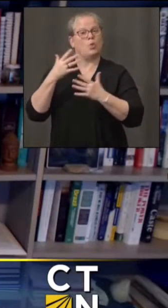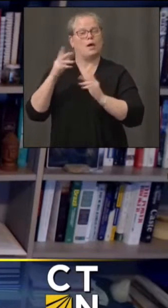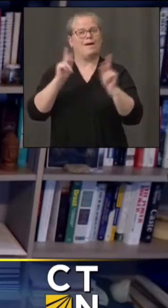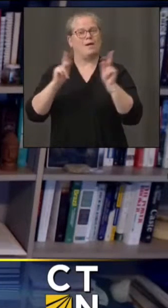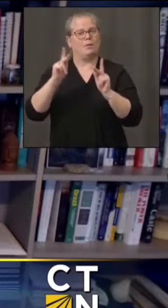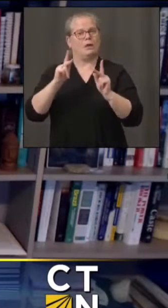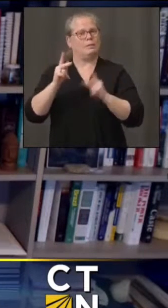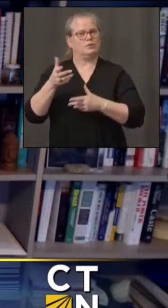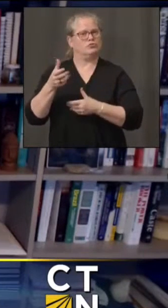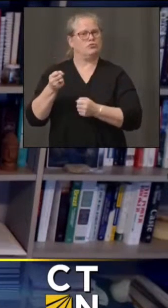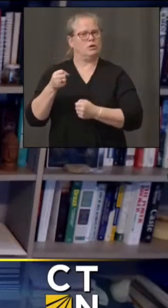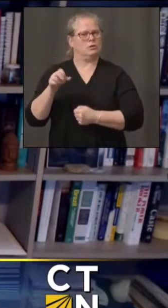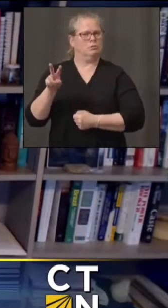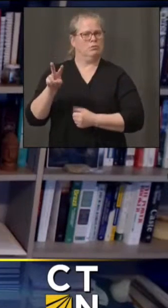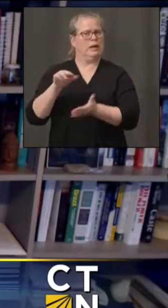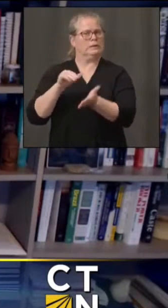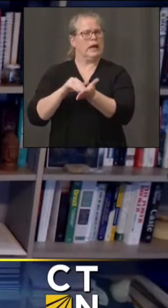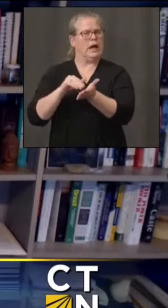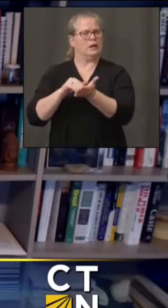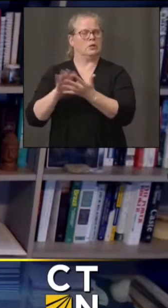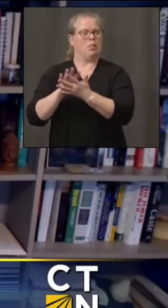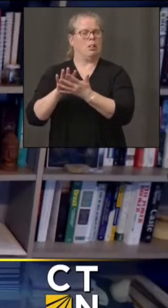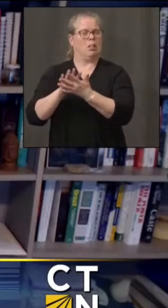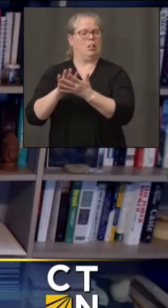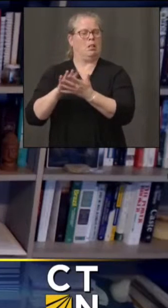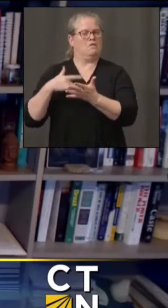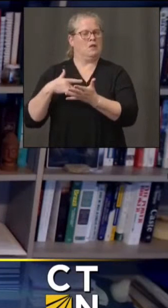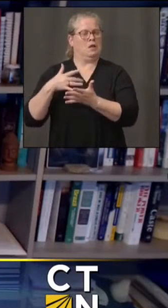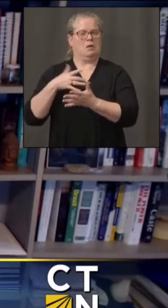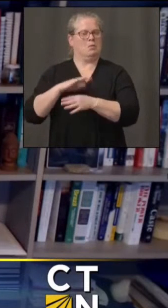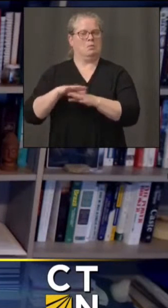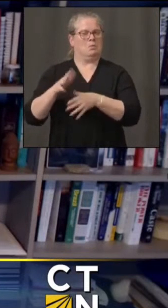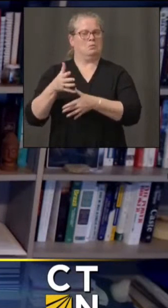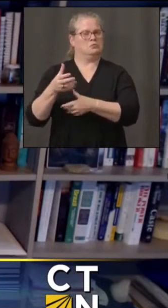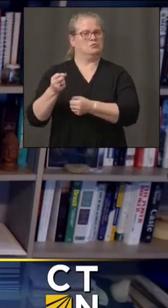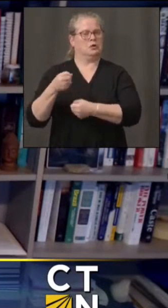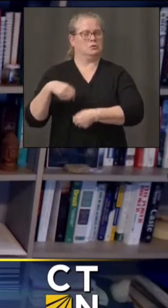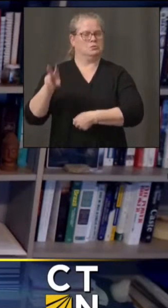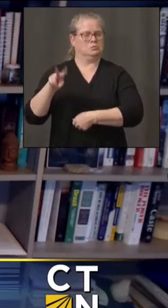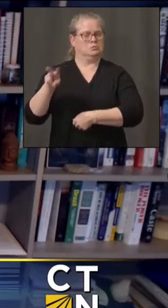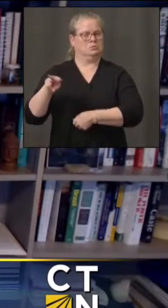miscommunication and lack of clarity and transparency